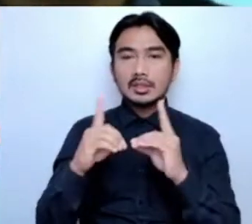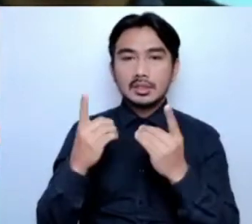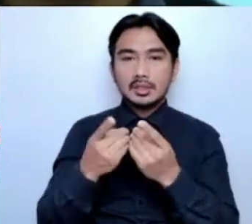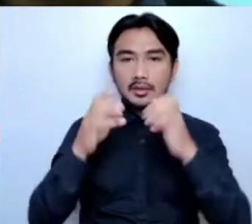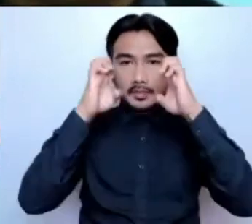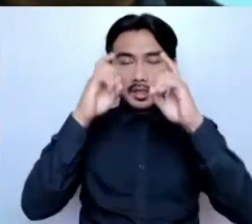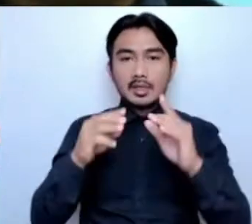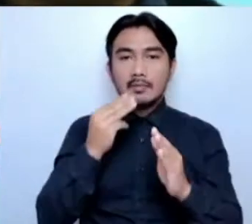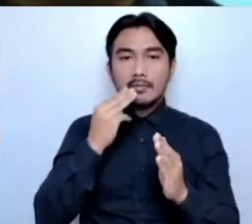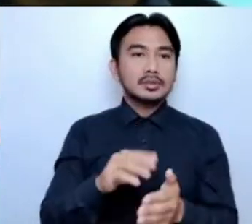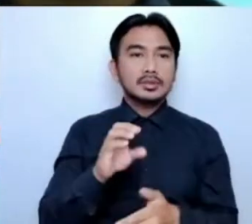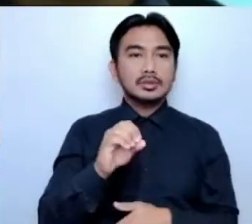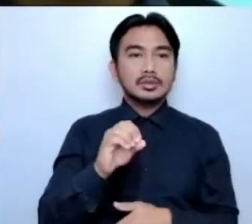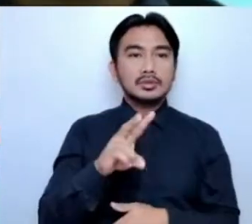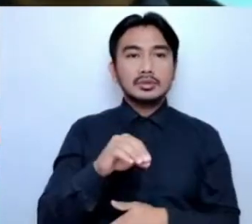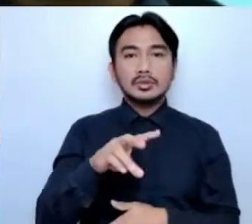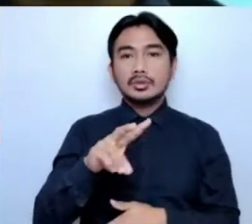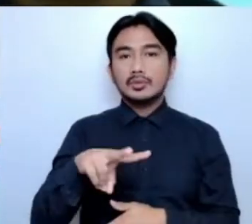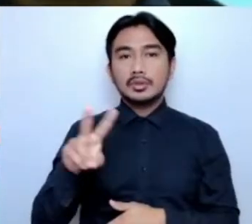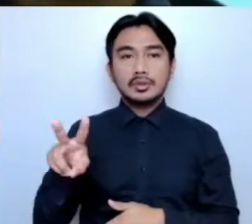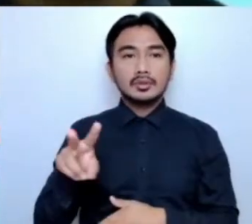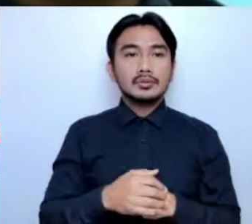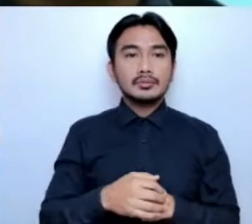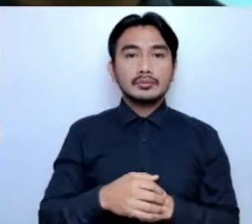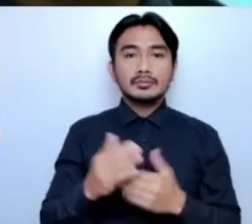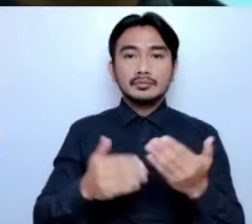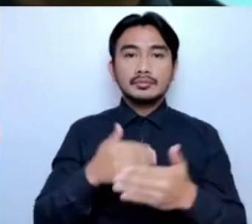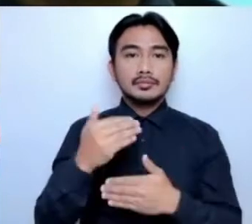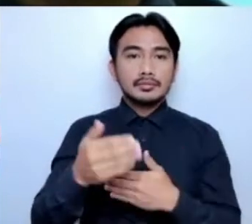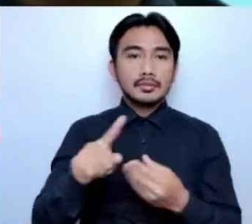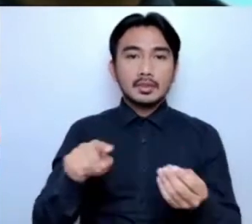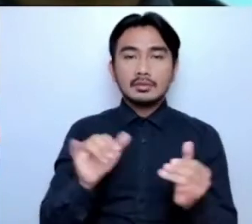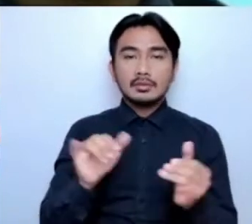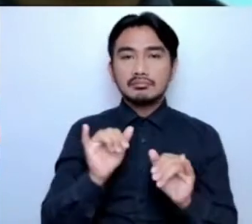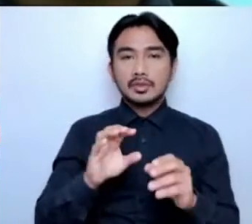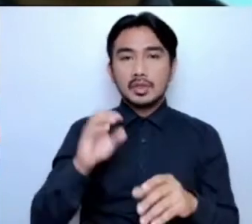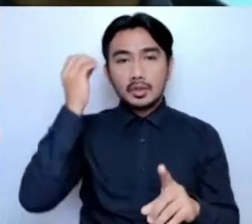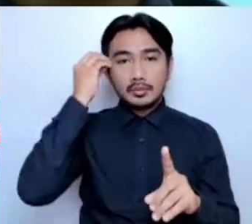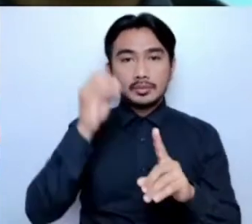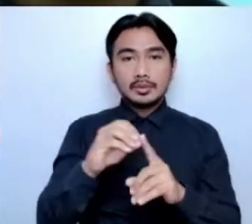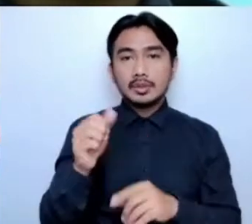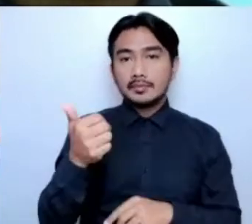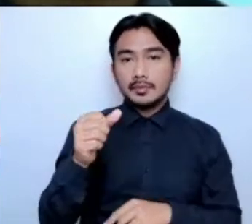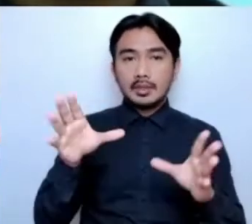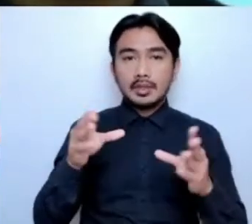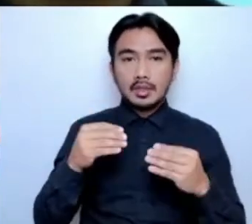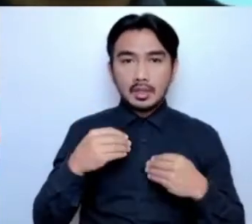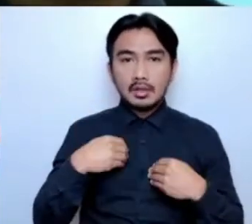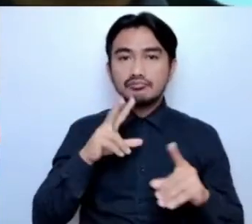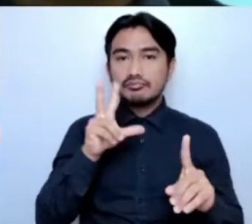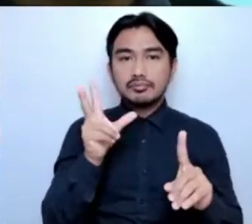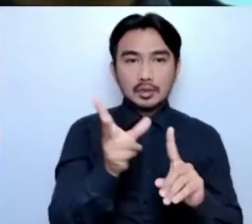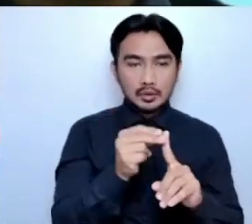of 2022. That's also the same with Objective 10, adapted and used culturally appropriate teaching